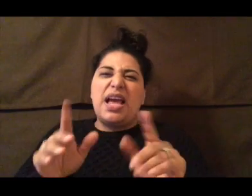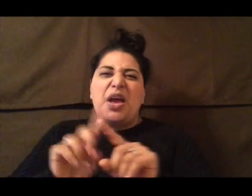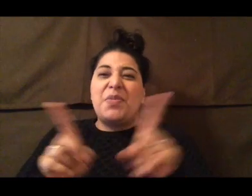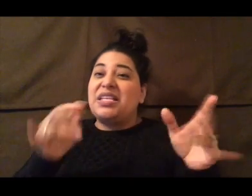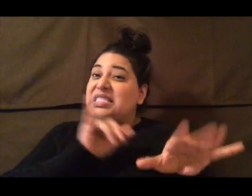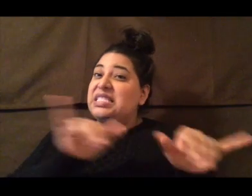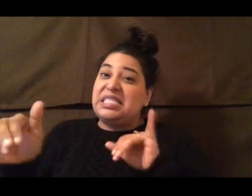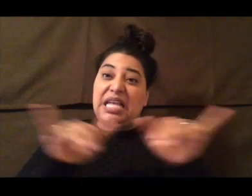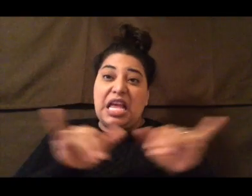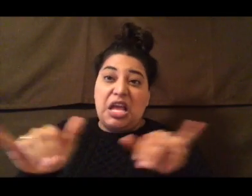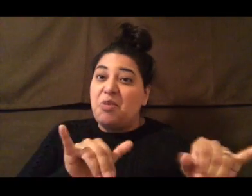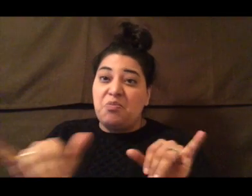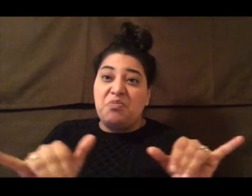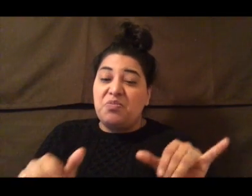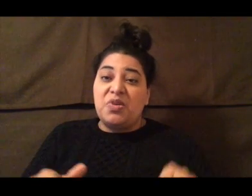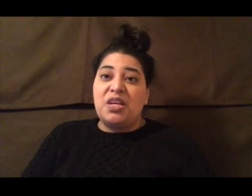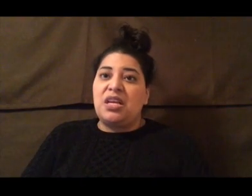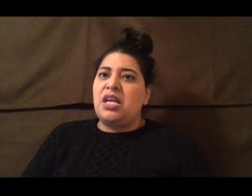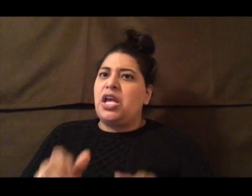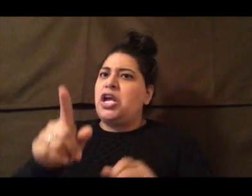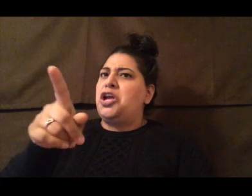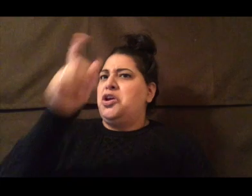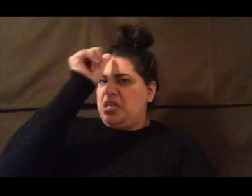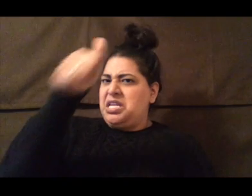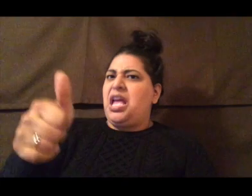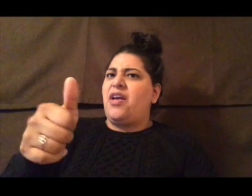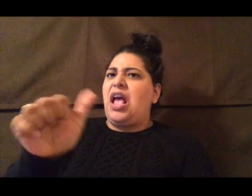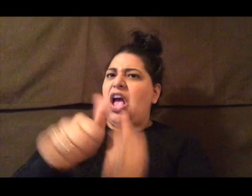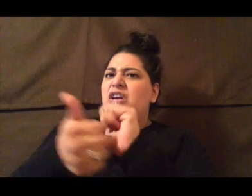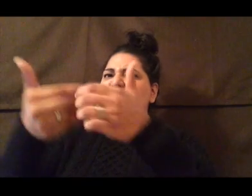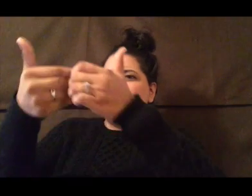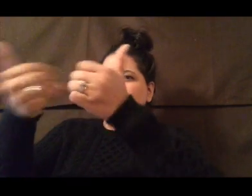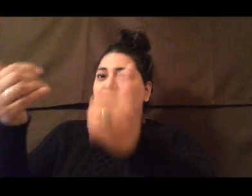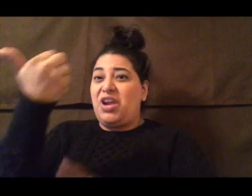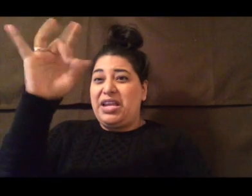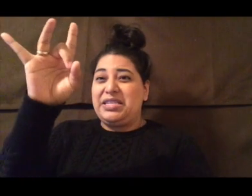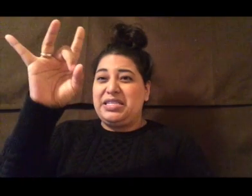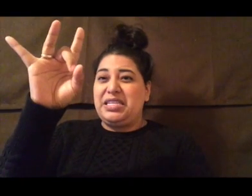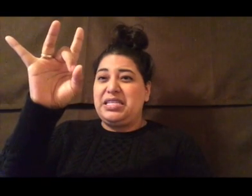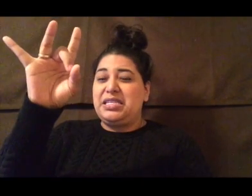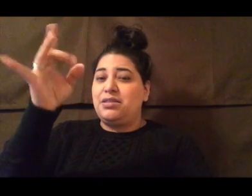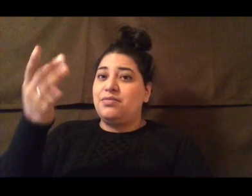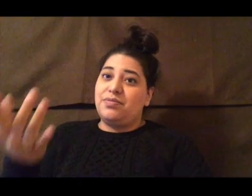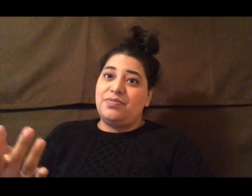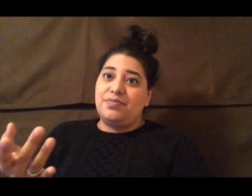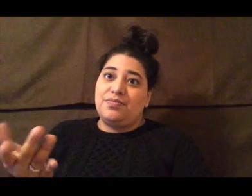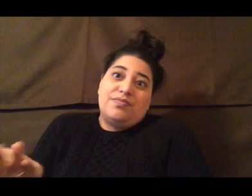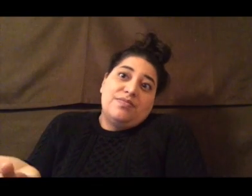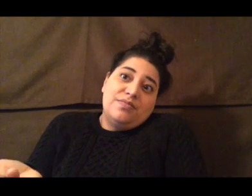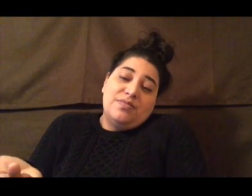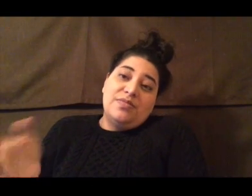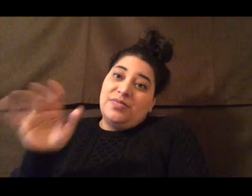could do it. Of course, however you want to decompose that 18, as long as you're working towards friendlier numbers,